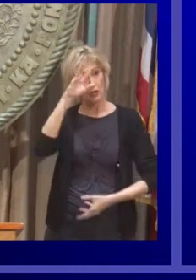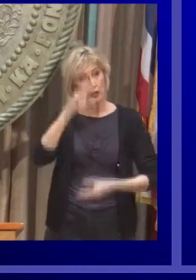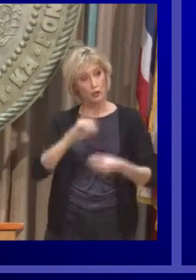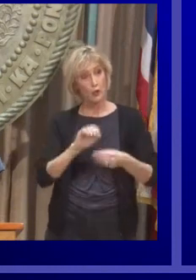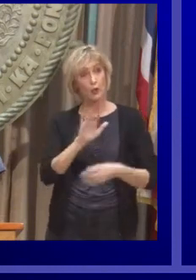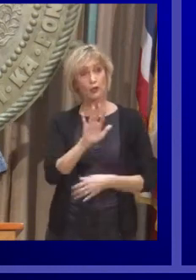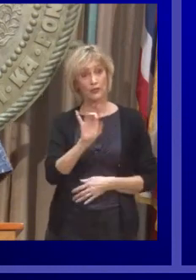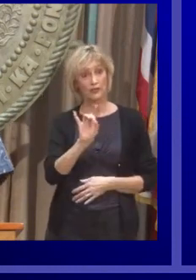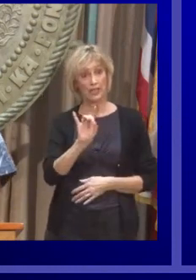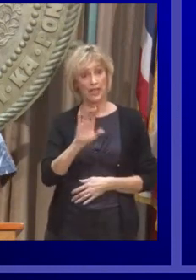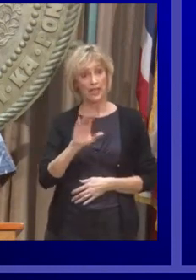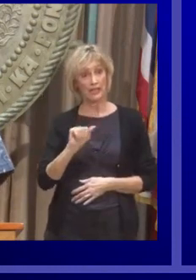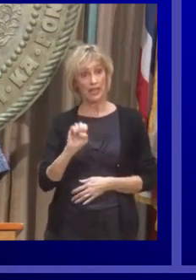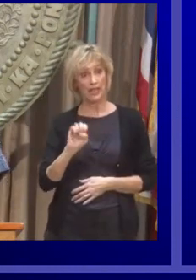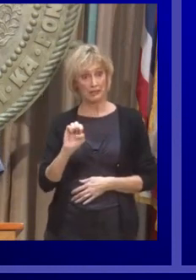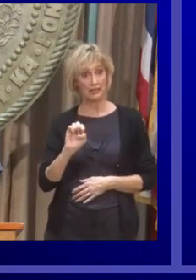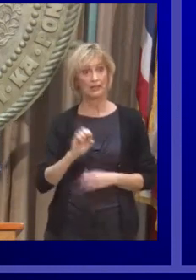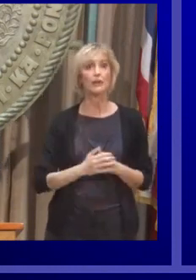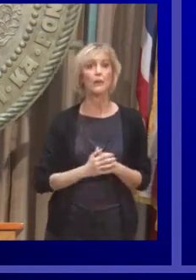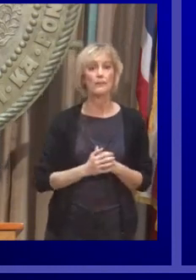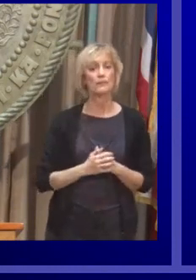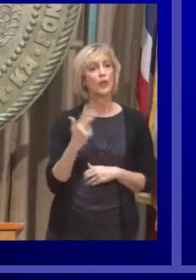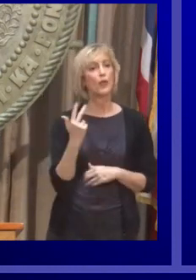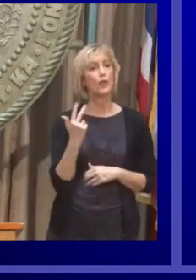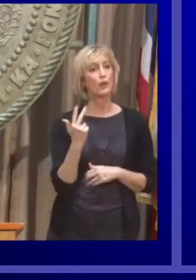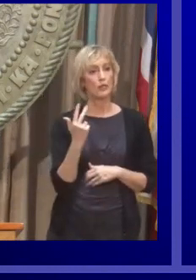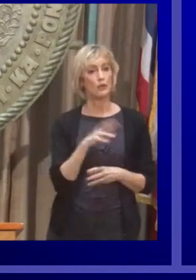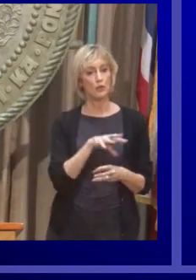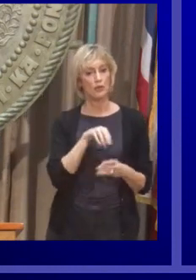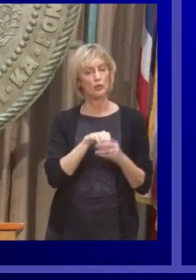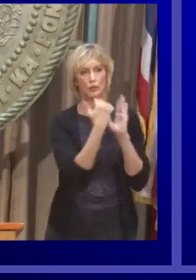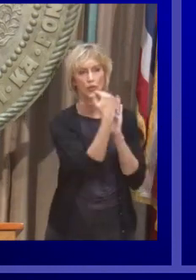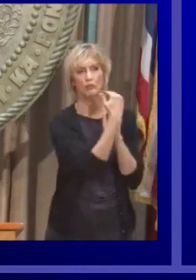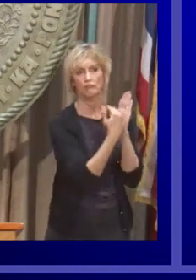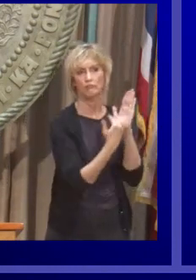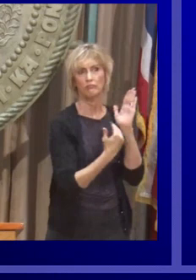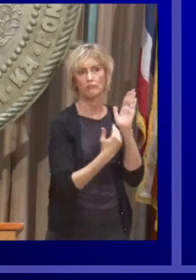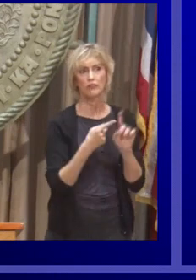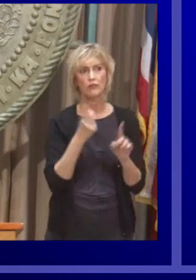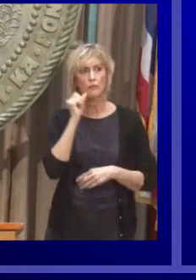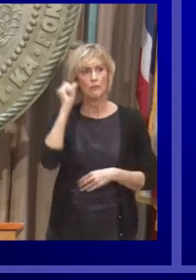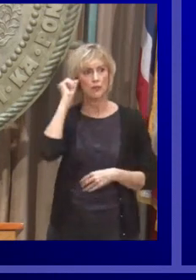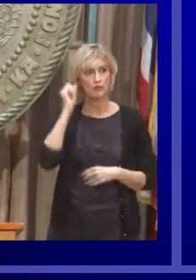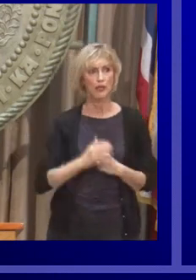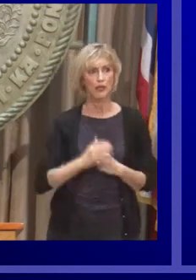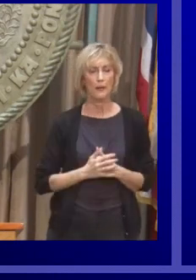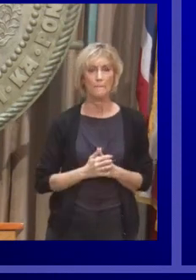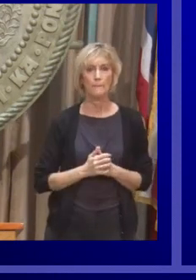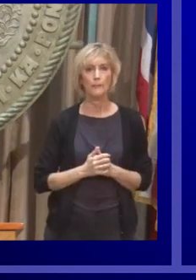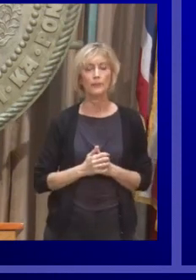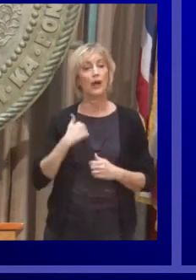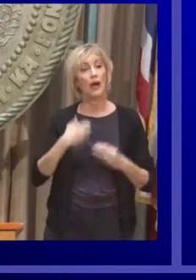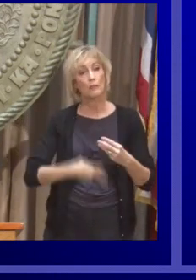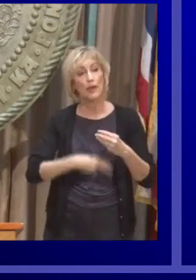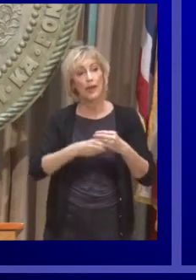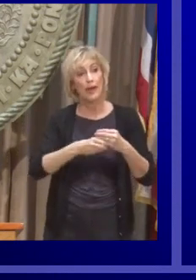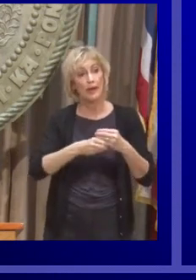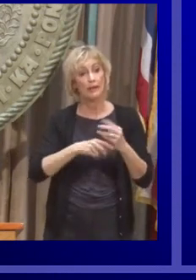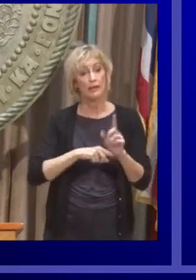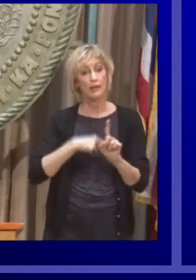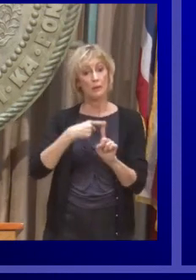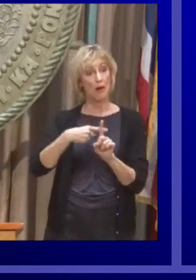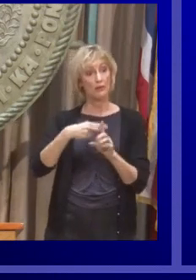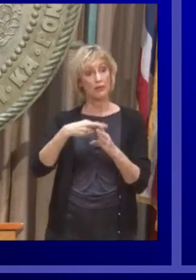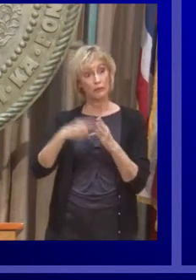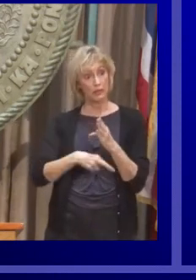been released from isolation. Three were included on that list from yesterday. I might add that the positive